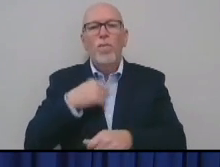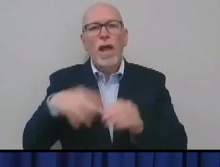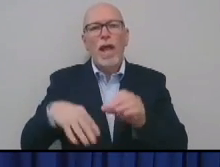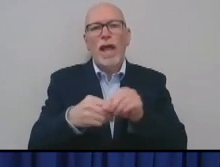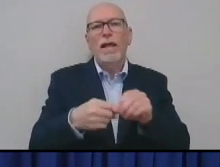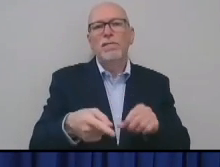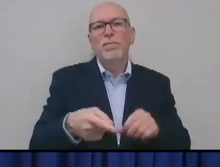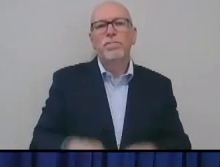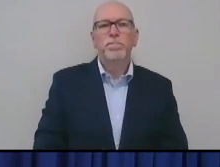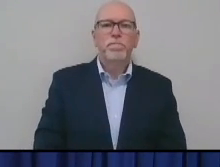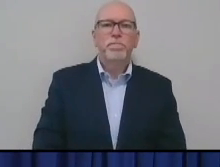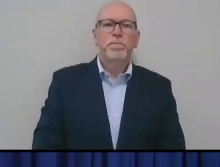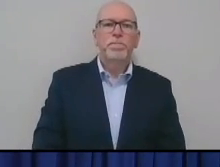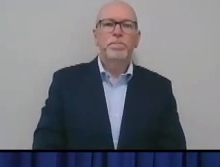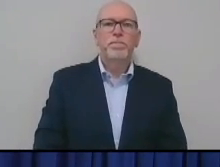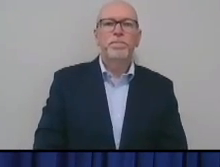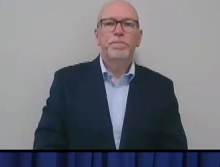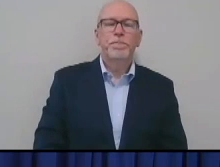number.